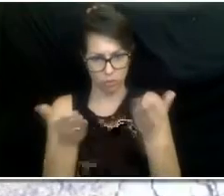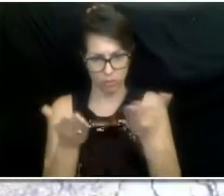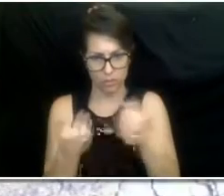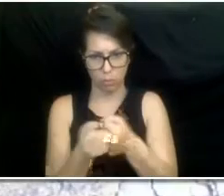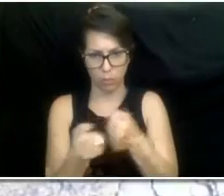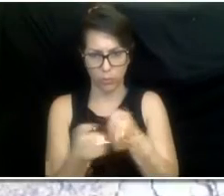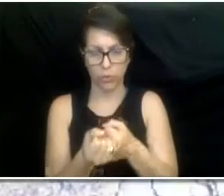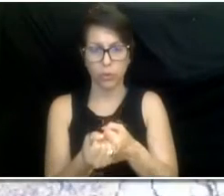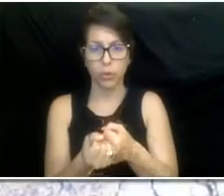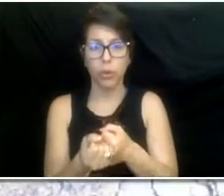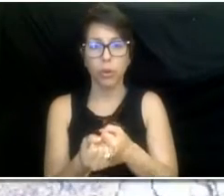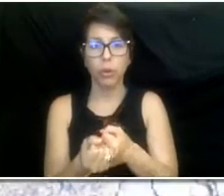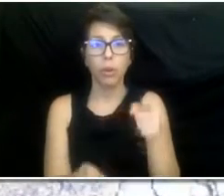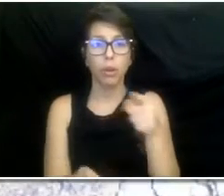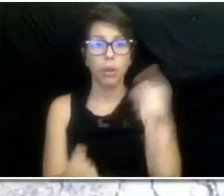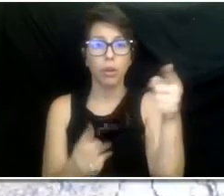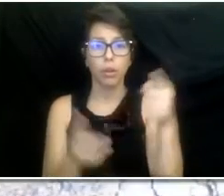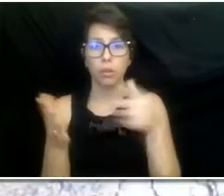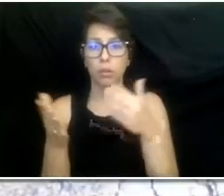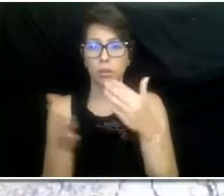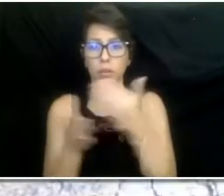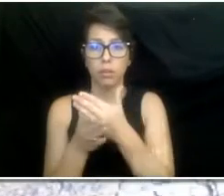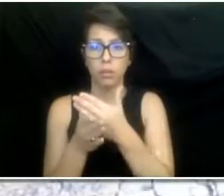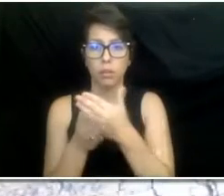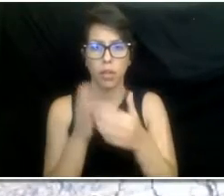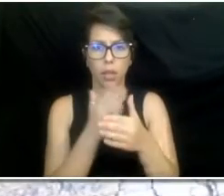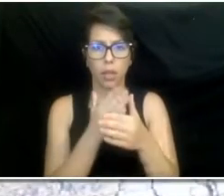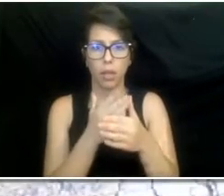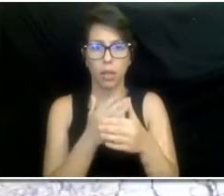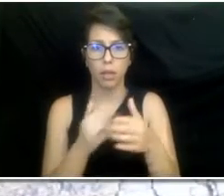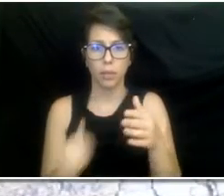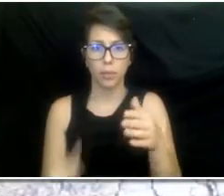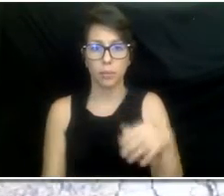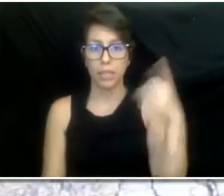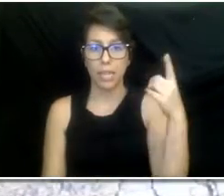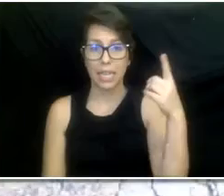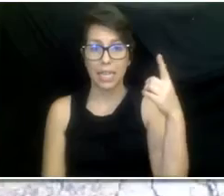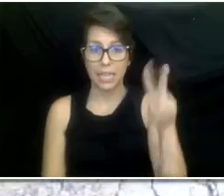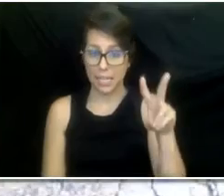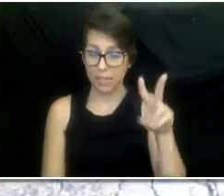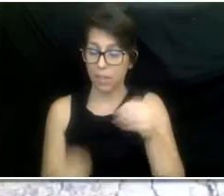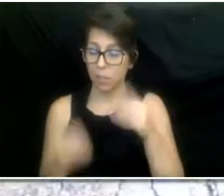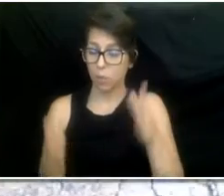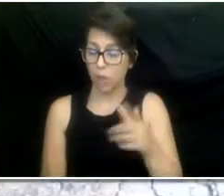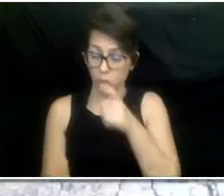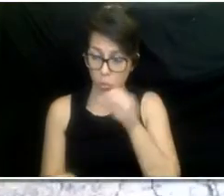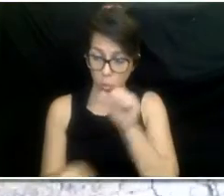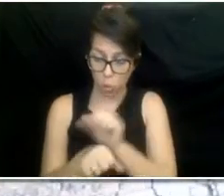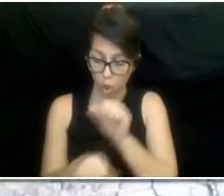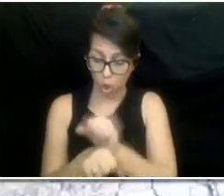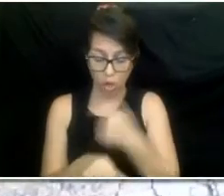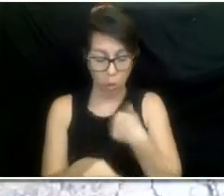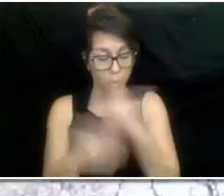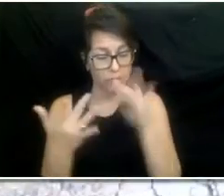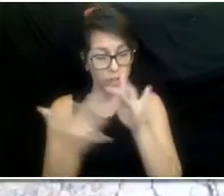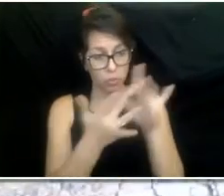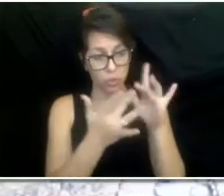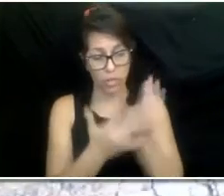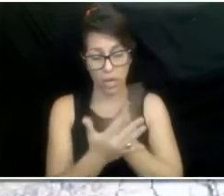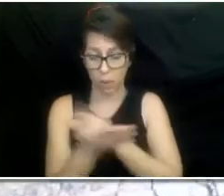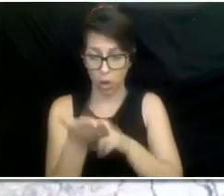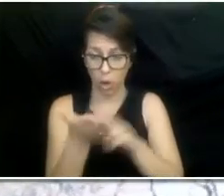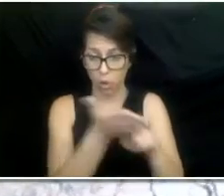working with them to be able to um figure out whatever their covid needs are and address those